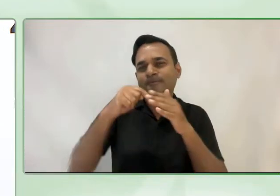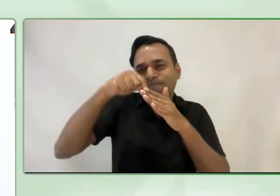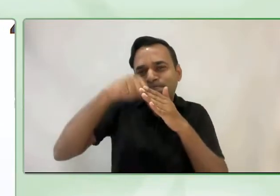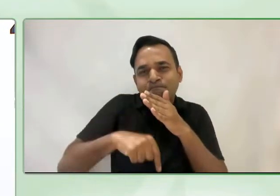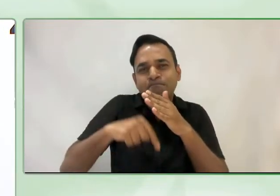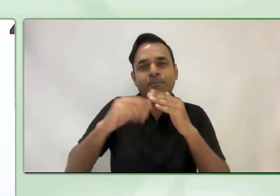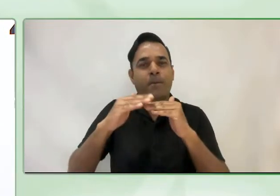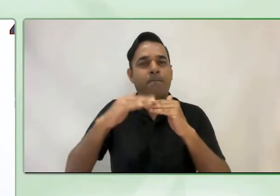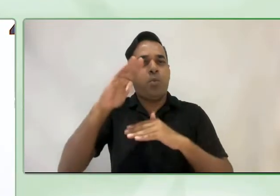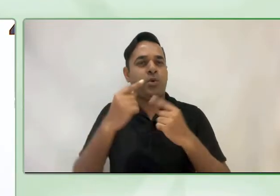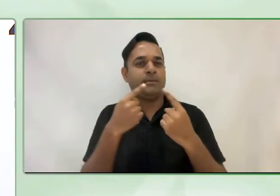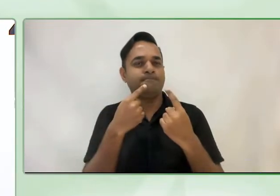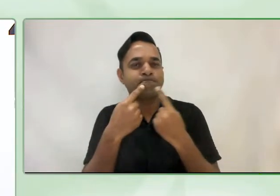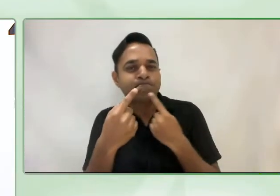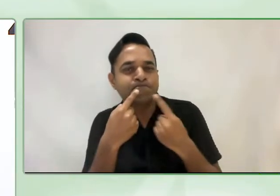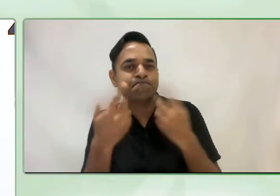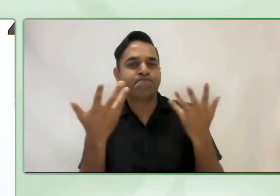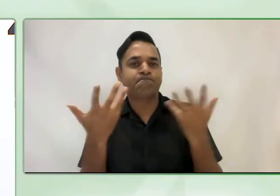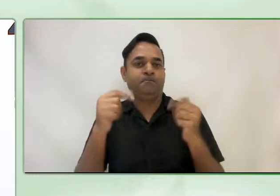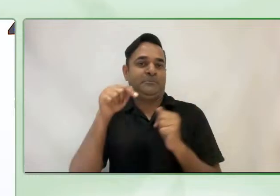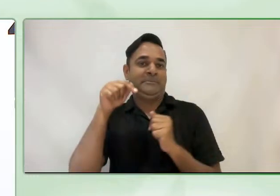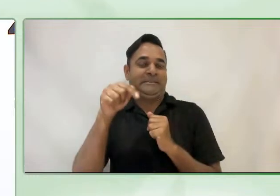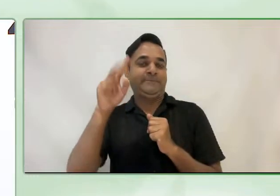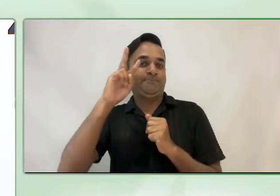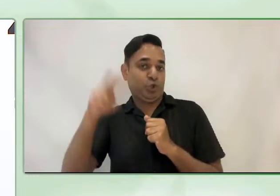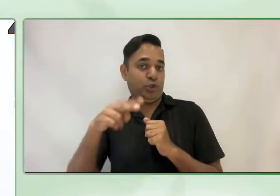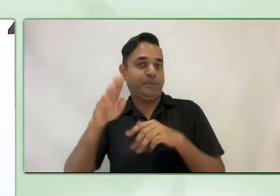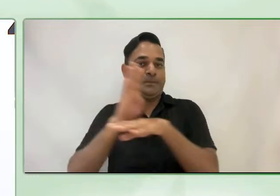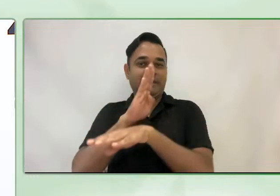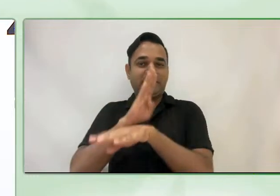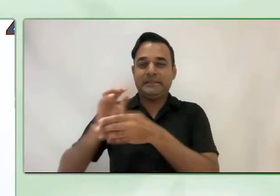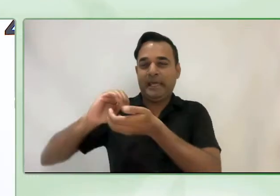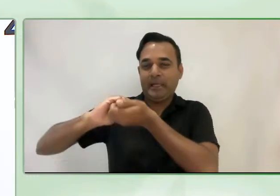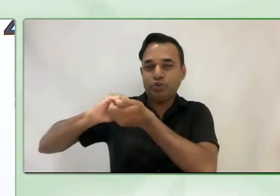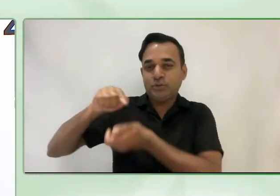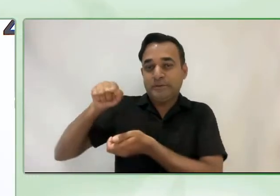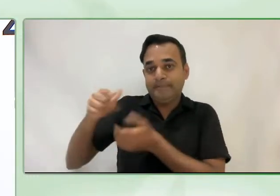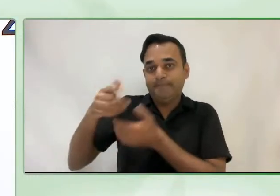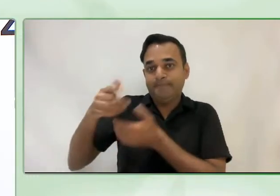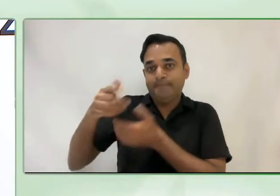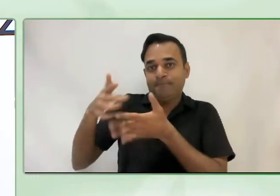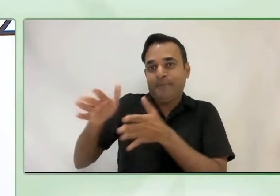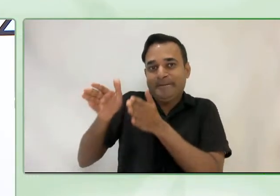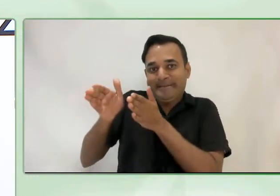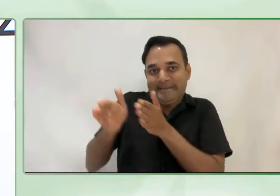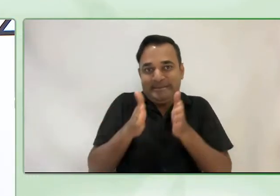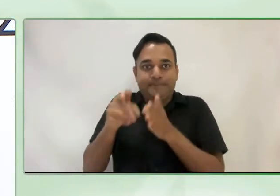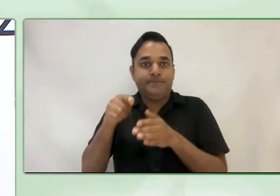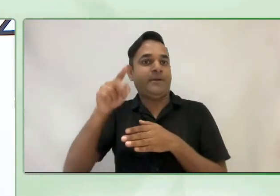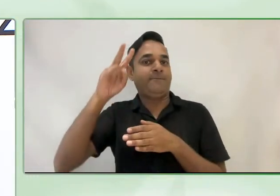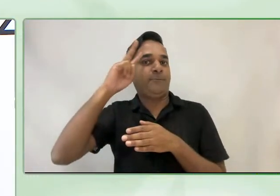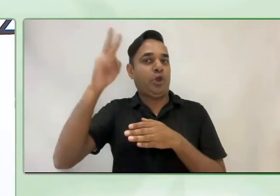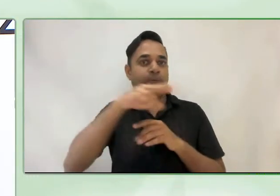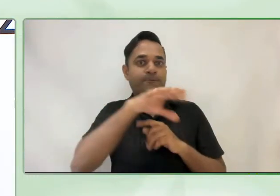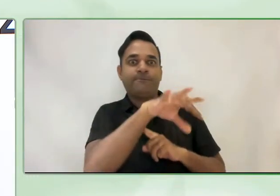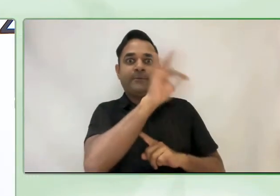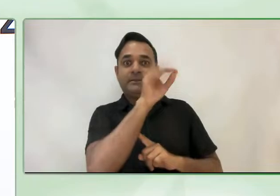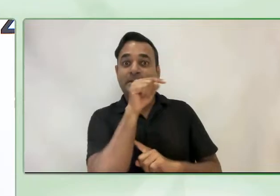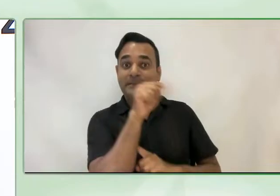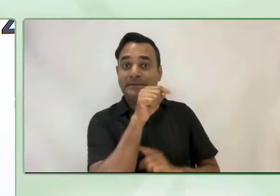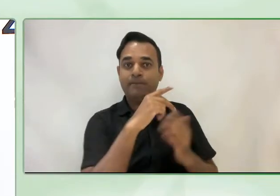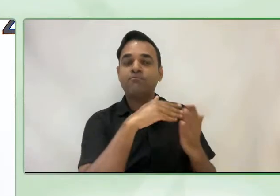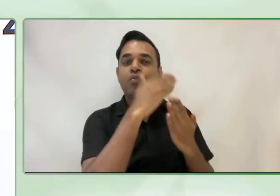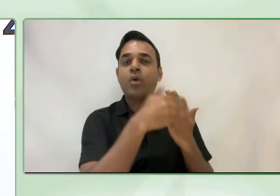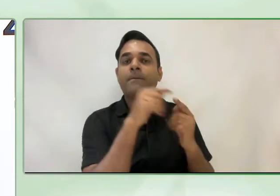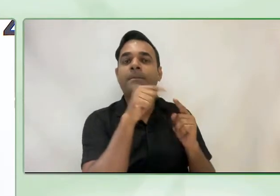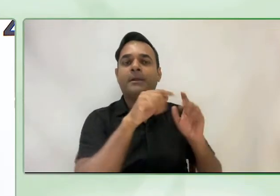Zero Project, we have together already welcomed more than 30 startups from more than 20 countries in these last 4 years. And